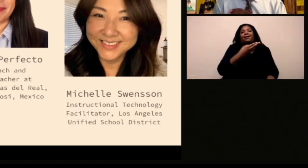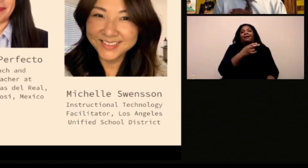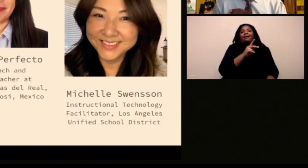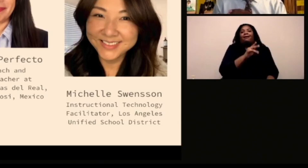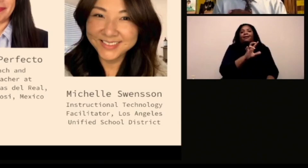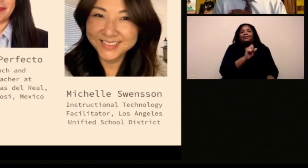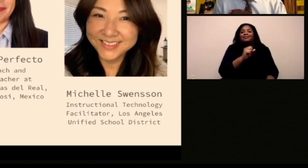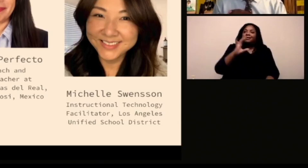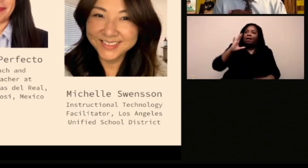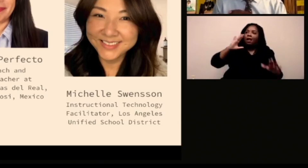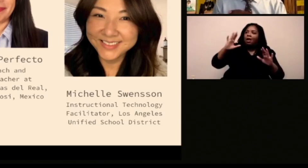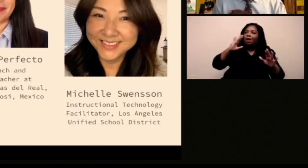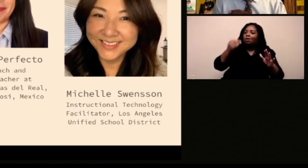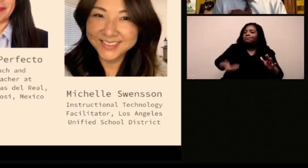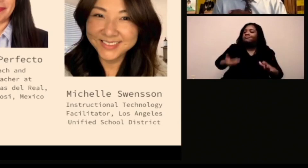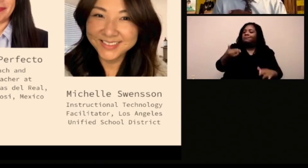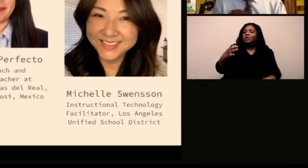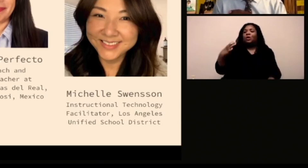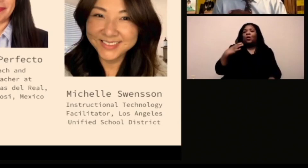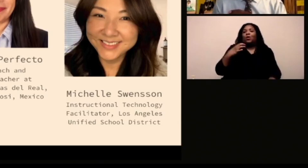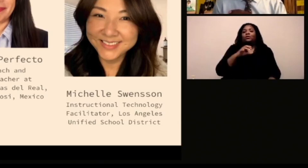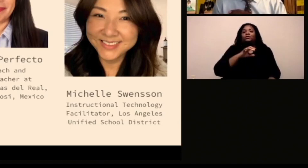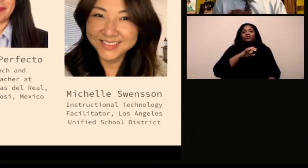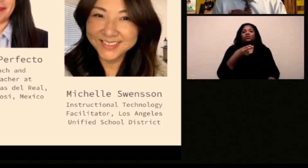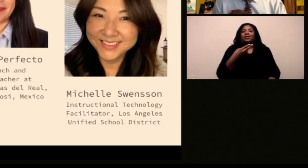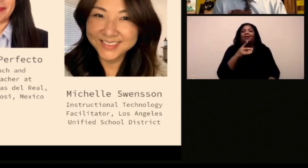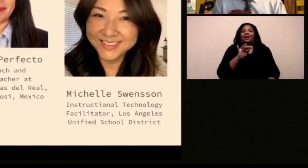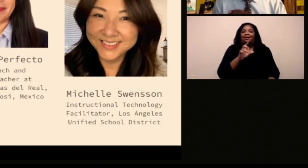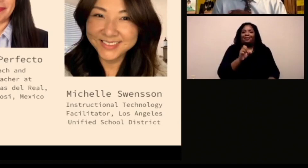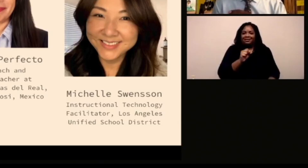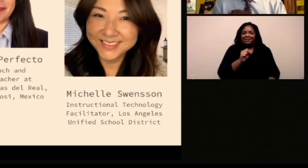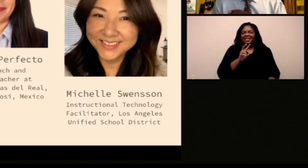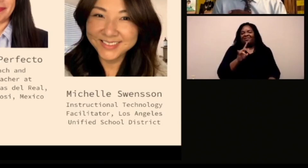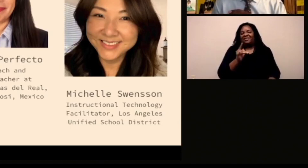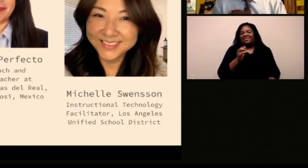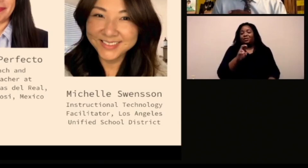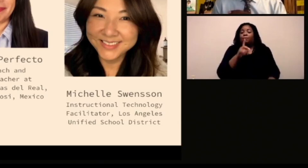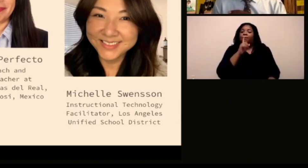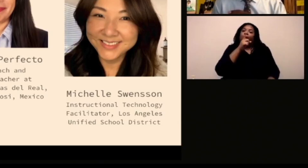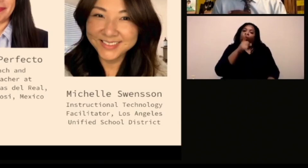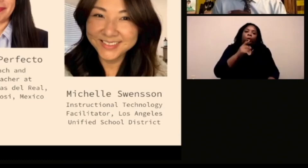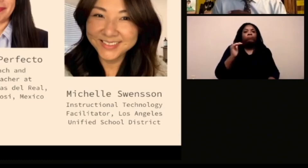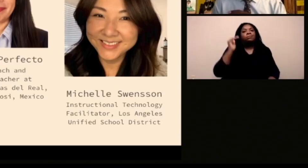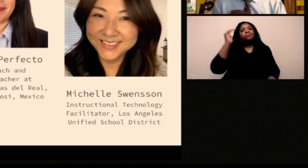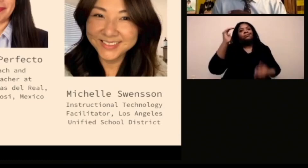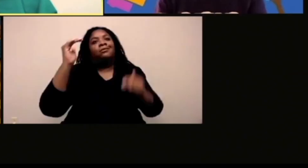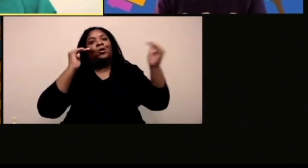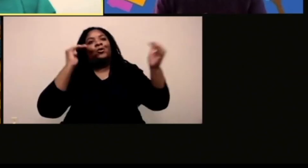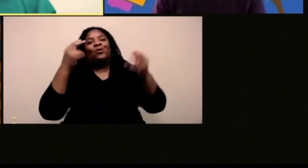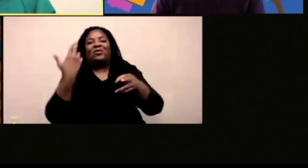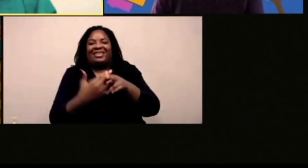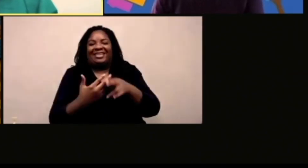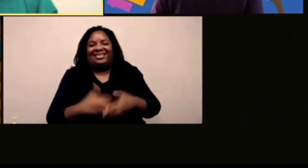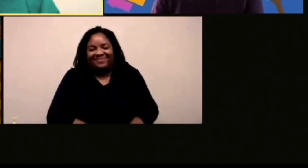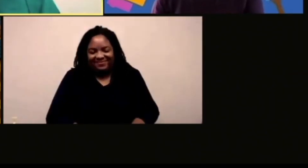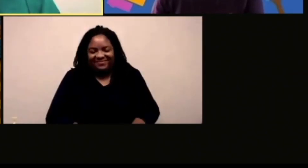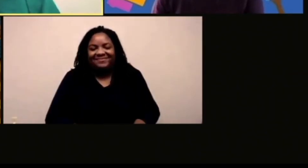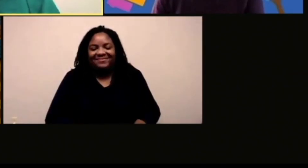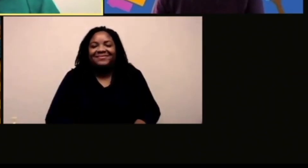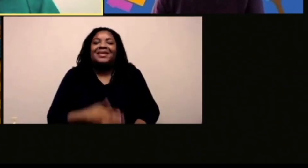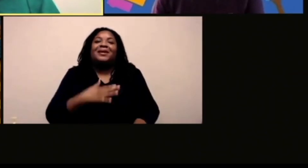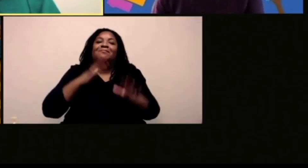My name is Coach Hicks. Victor is my real grown-up name when I'm not with my